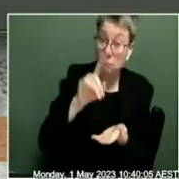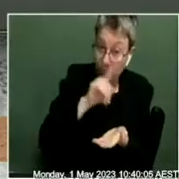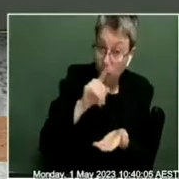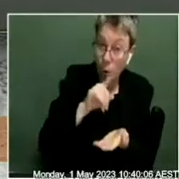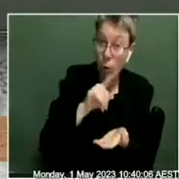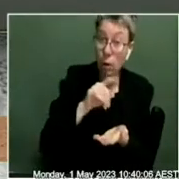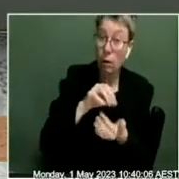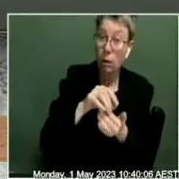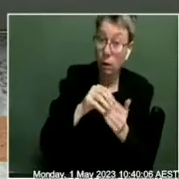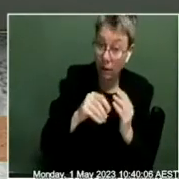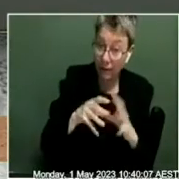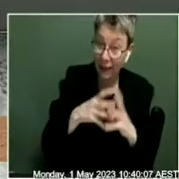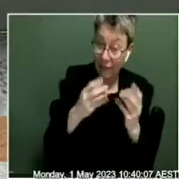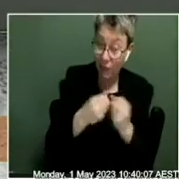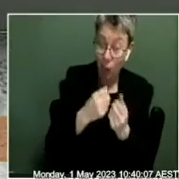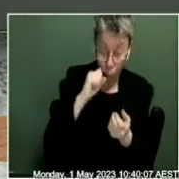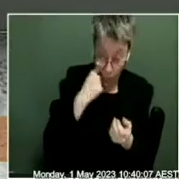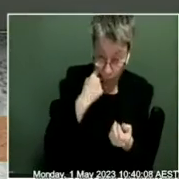reform?